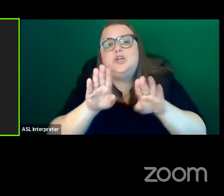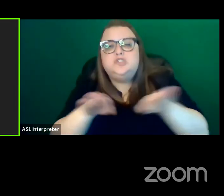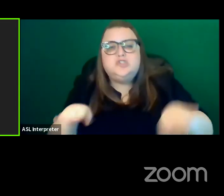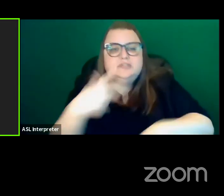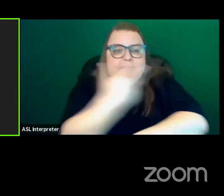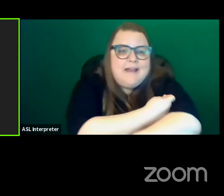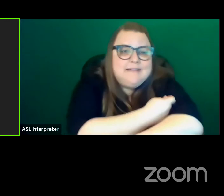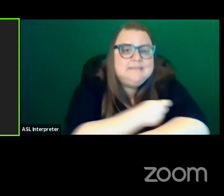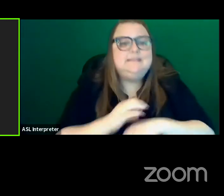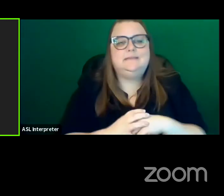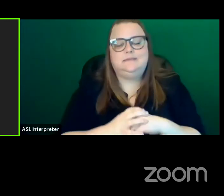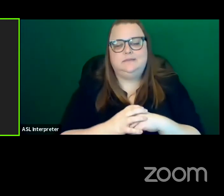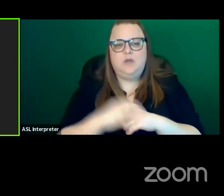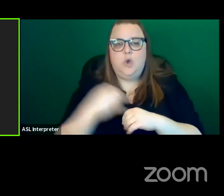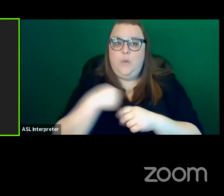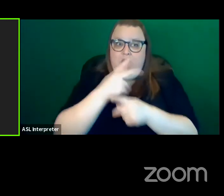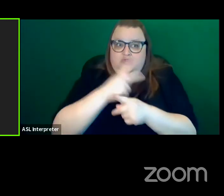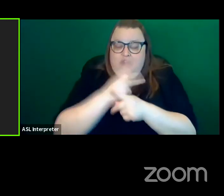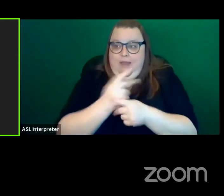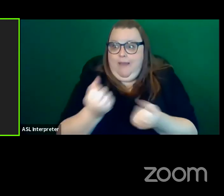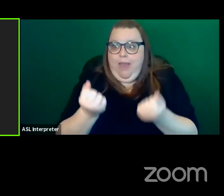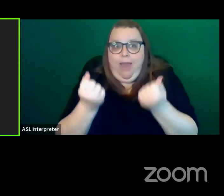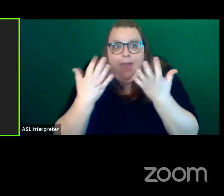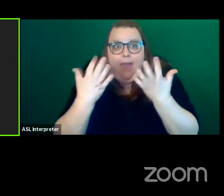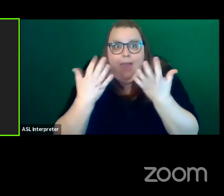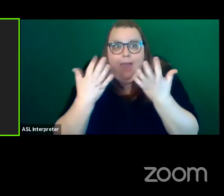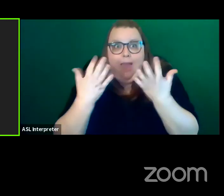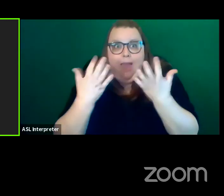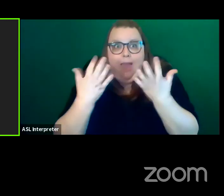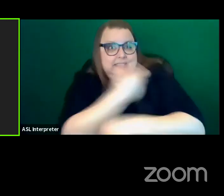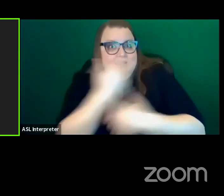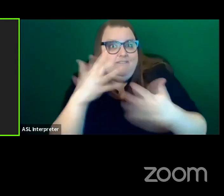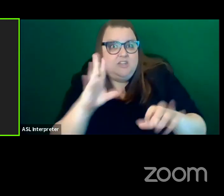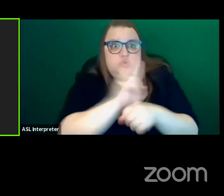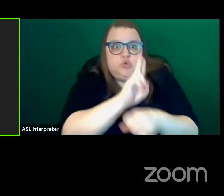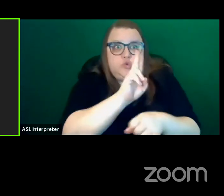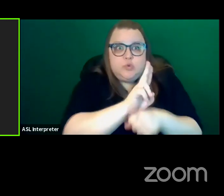track how much vaccine has been used and how much is still left on hand.